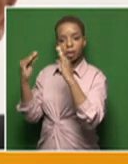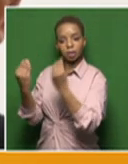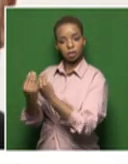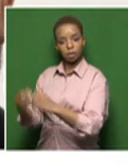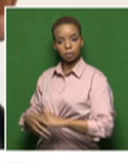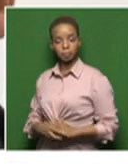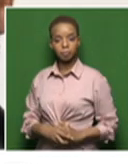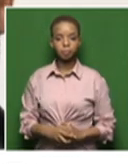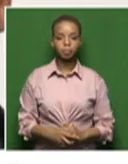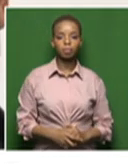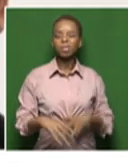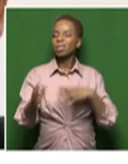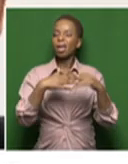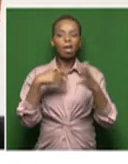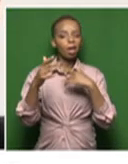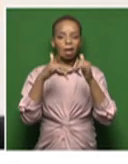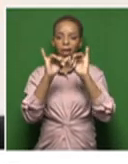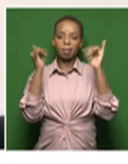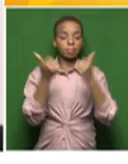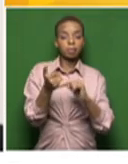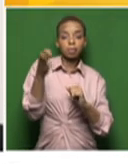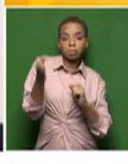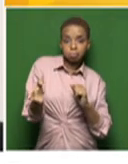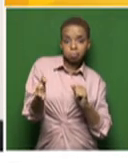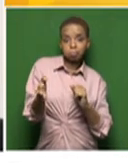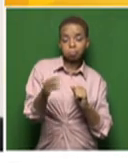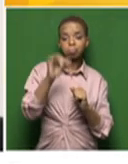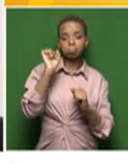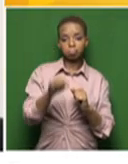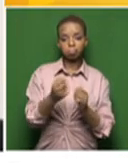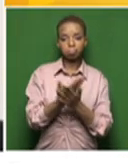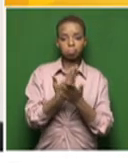So it's actually any company that's existing where the company